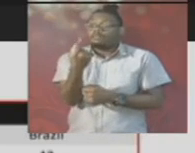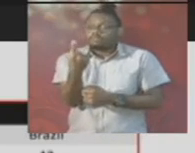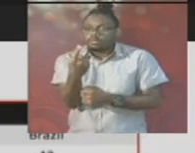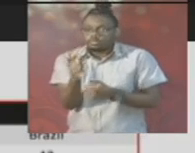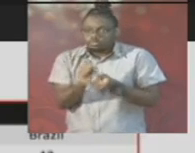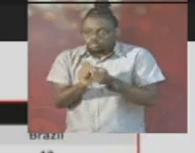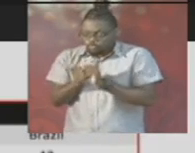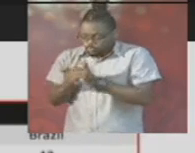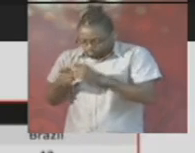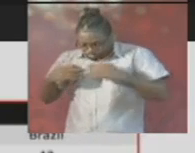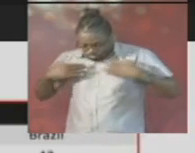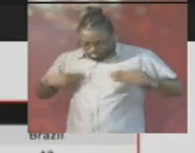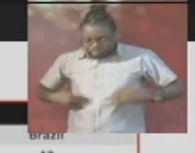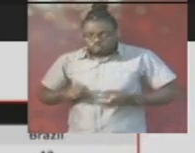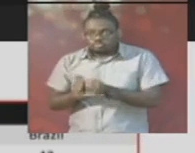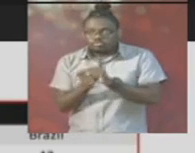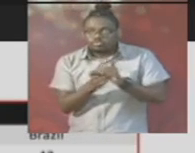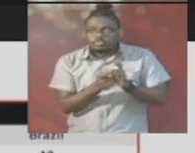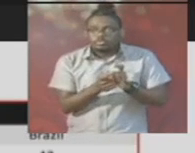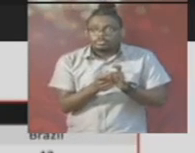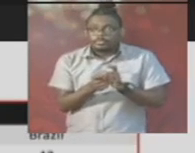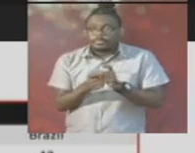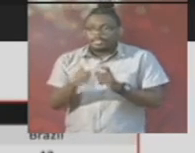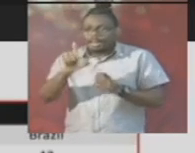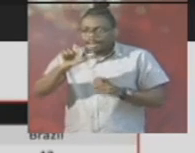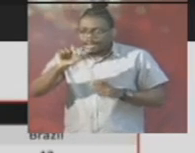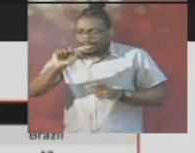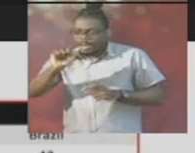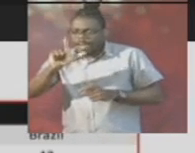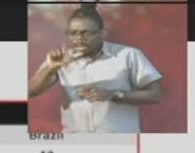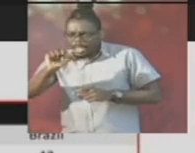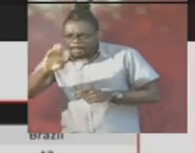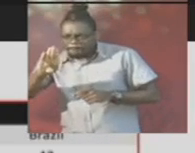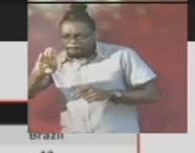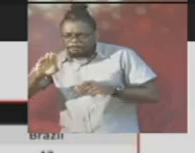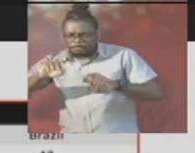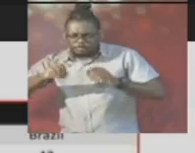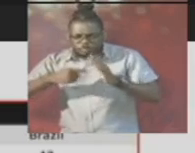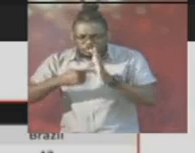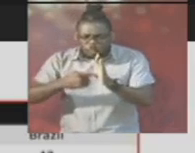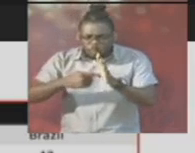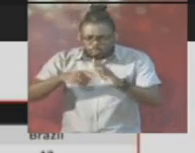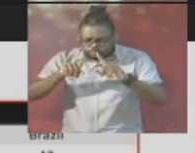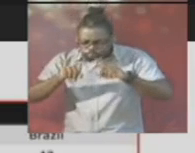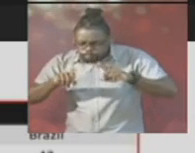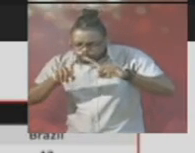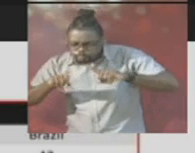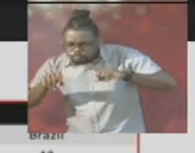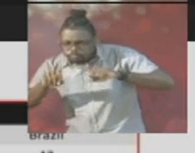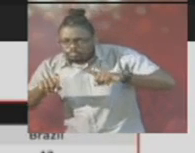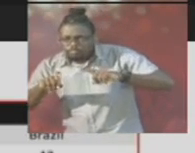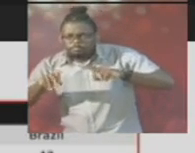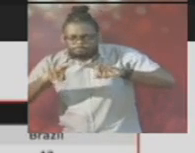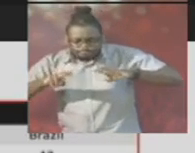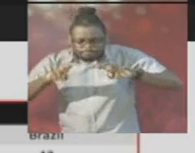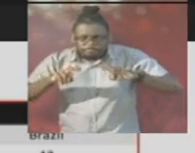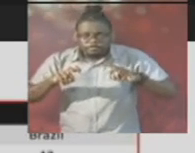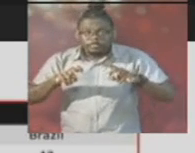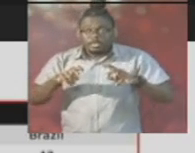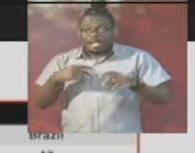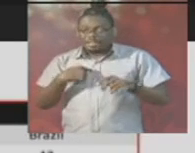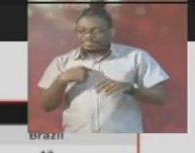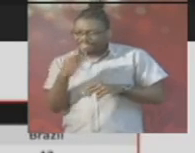tests have shown that because of these mutations in the spike protein, the P1 variant is a little less easily neutralized